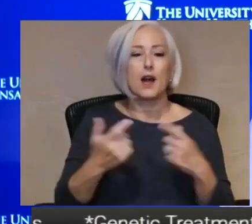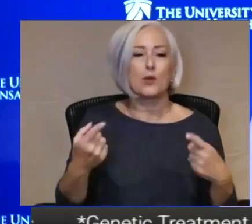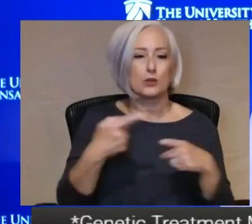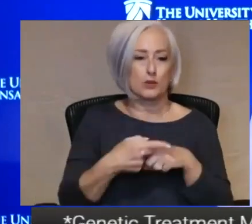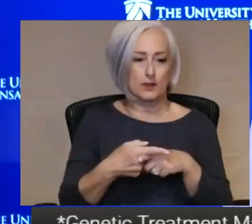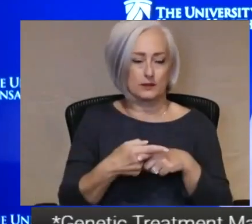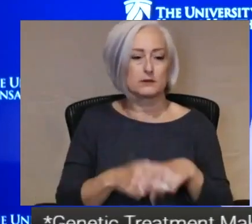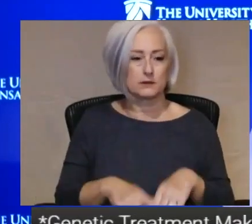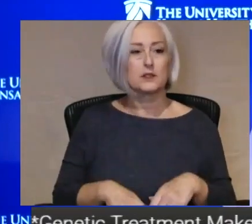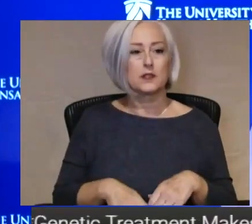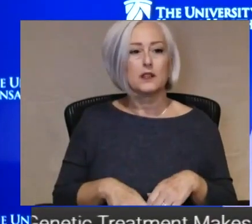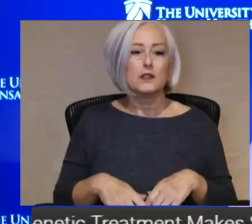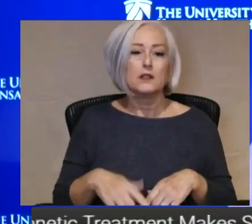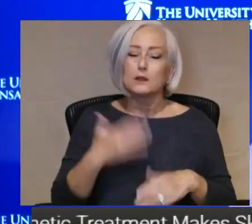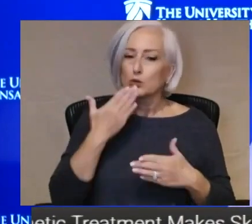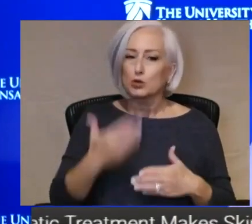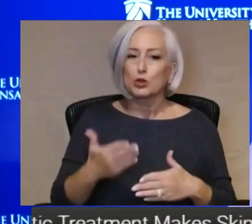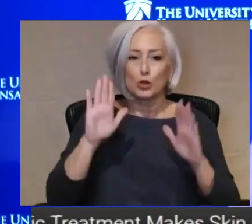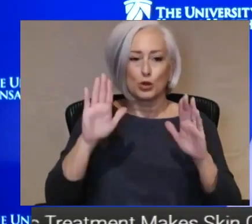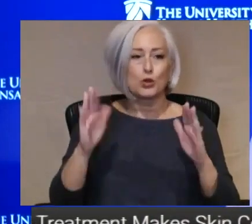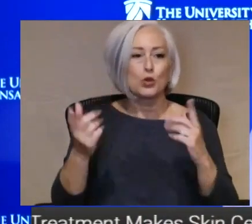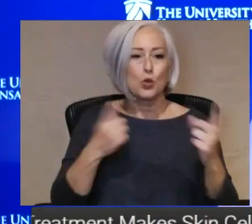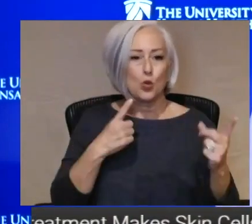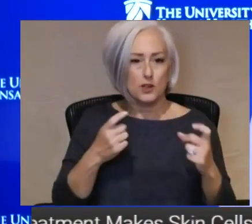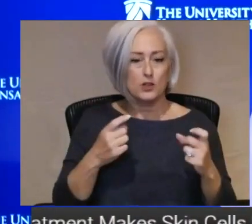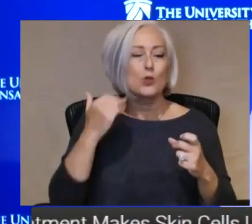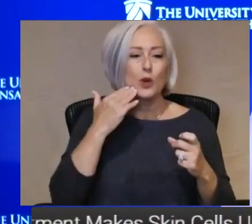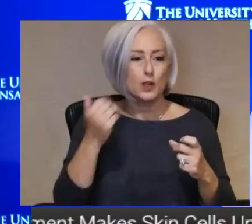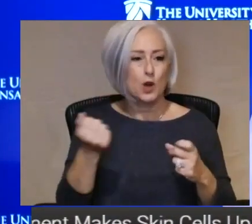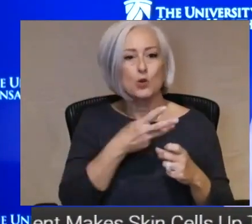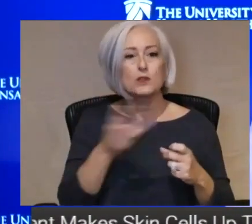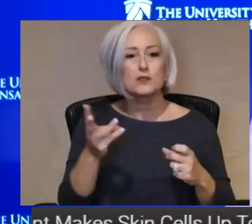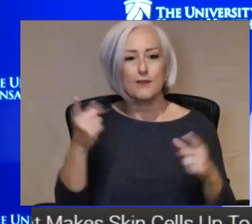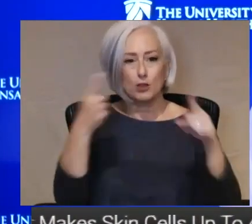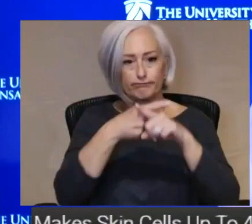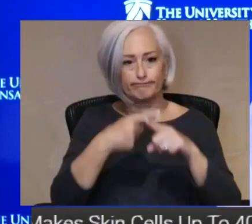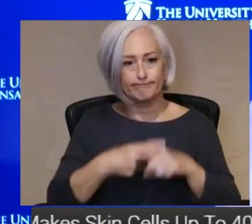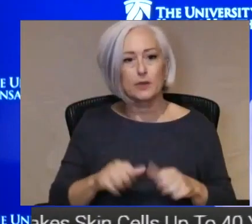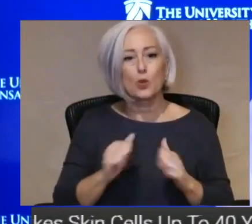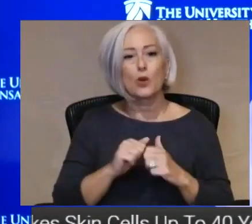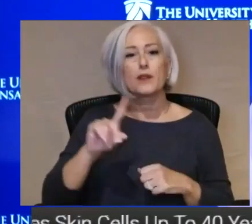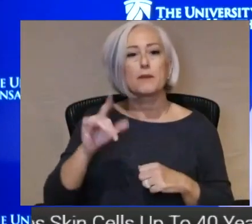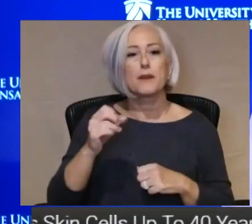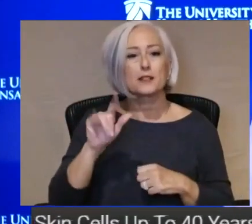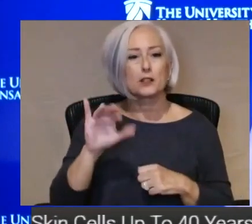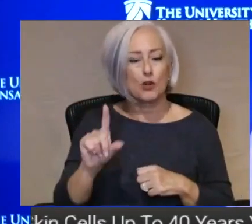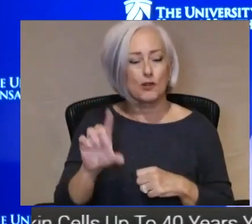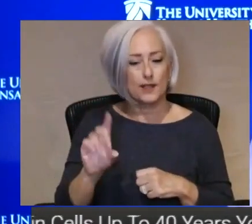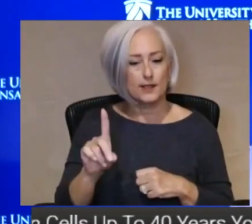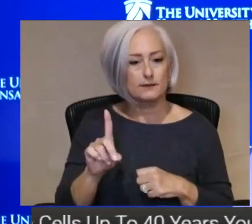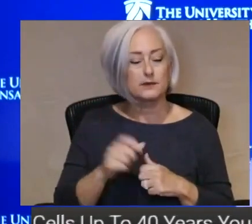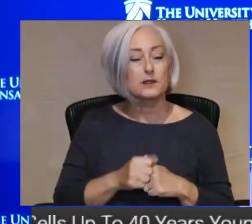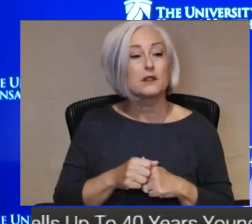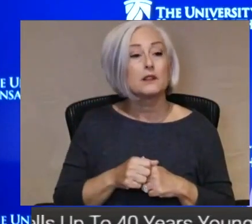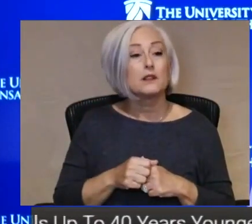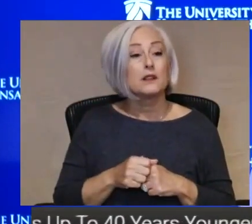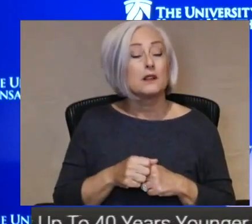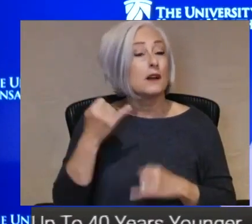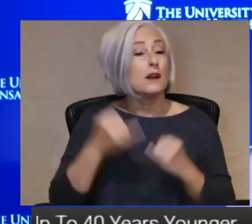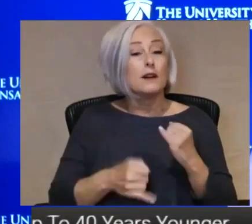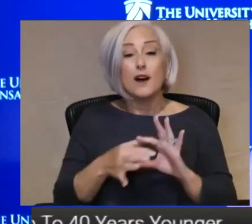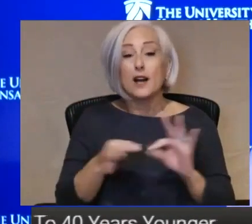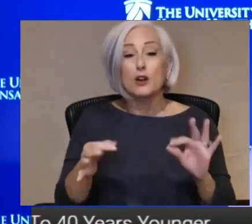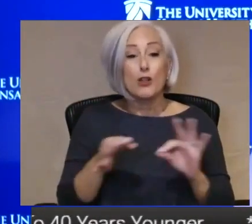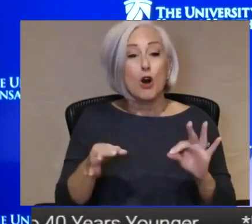is interactions with quite a few drugs with Paxlovid. So, but final thoughts, you know, Steve, what we do is not neuroscience and